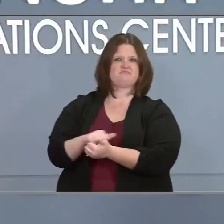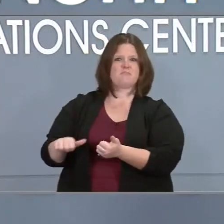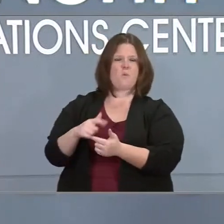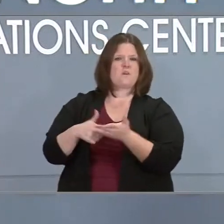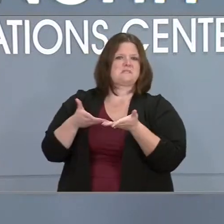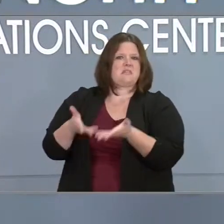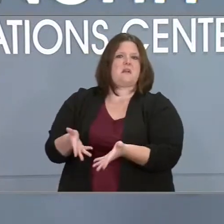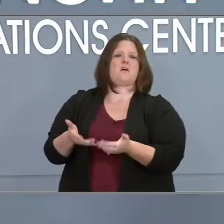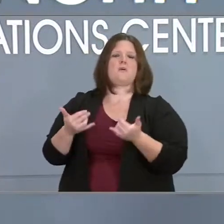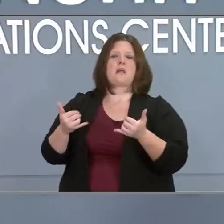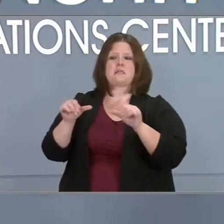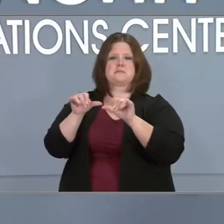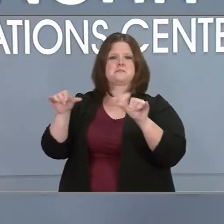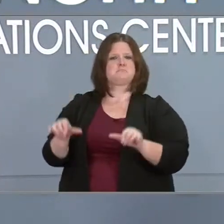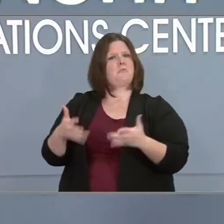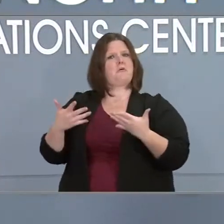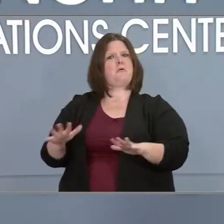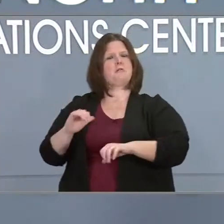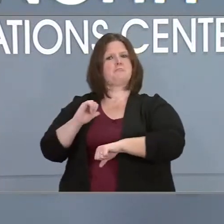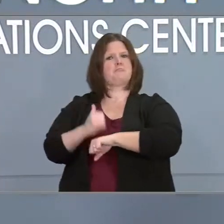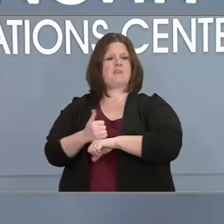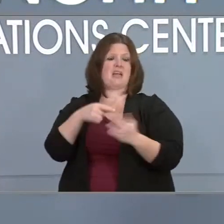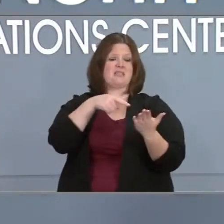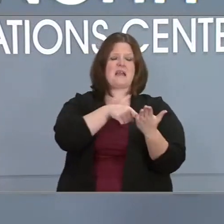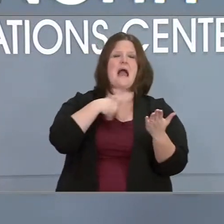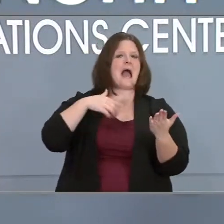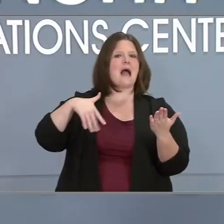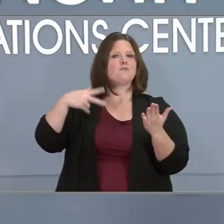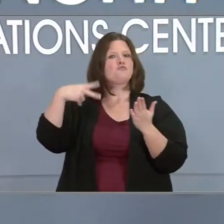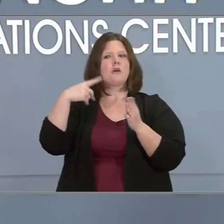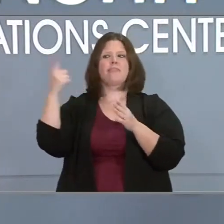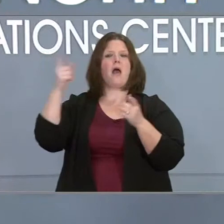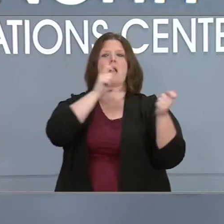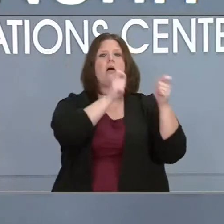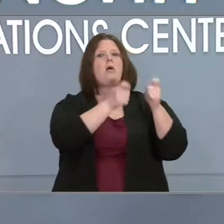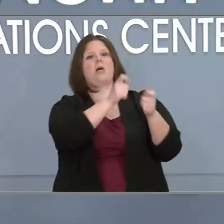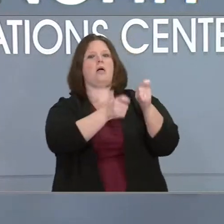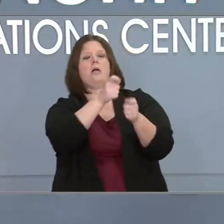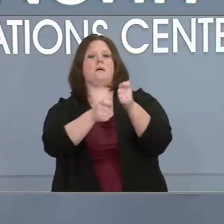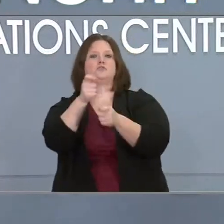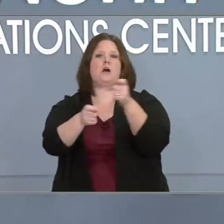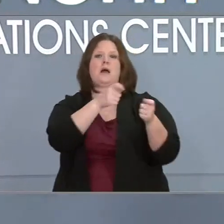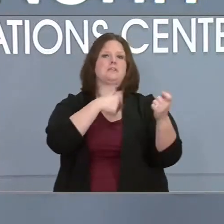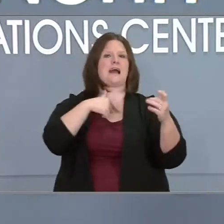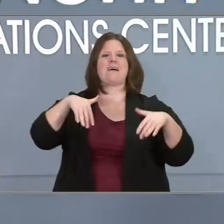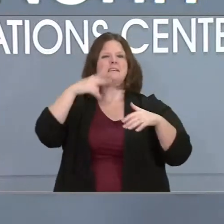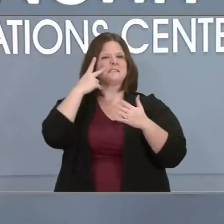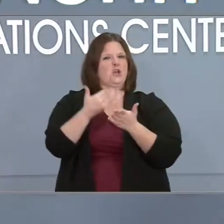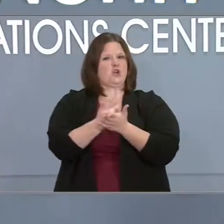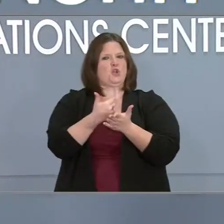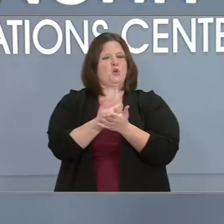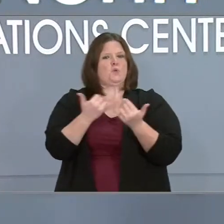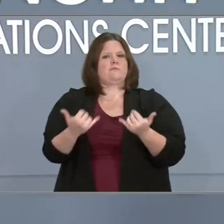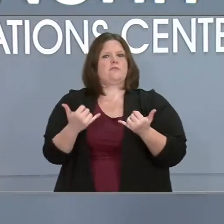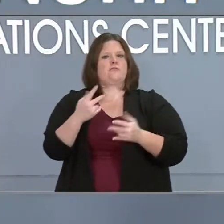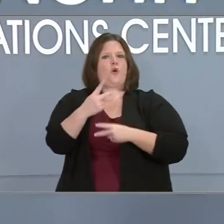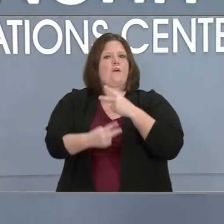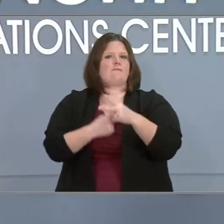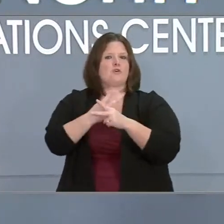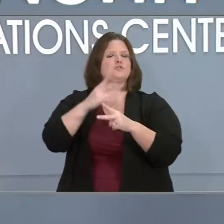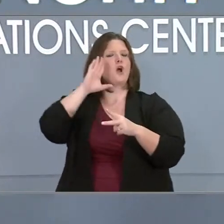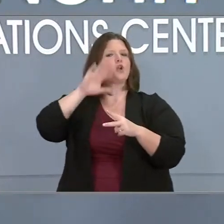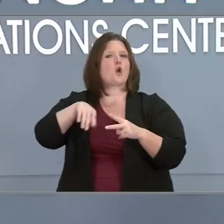look at this legislation. I haven't seen the latest version of it. I know that I think it still has to go through the